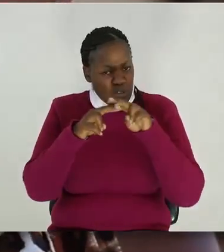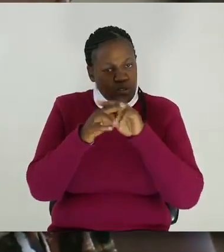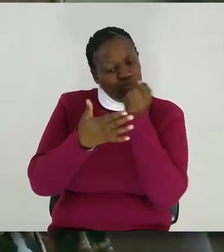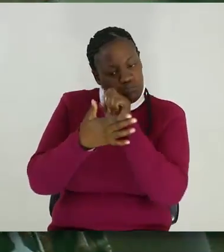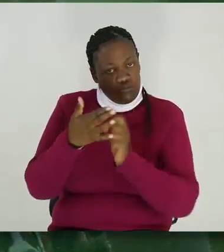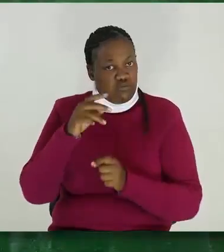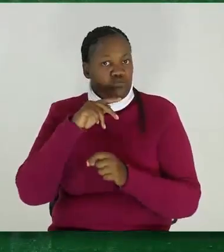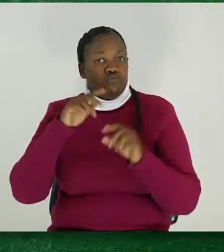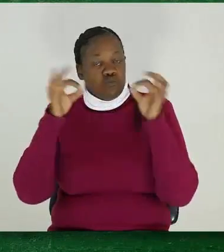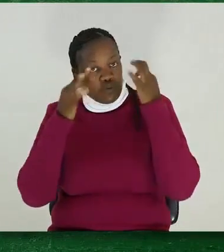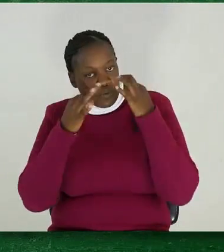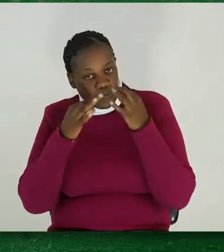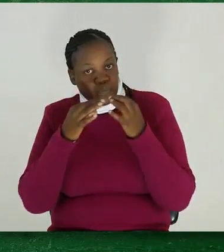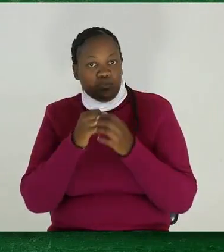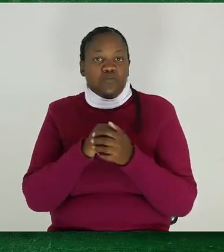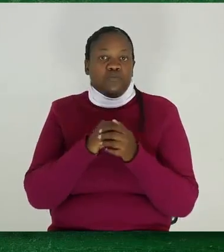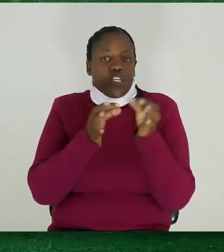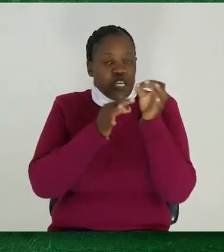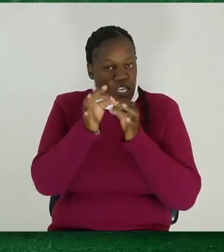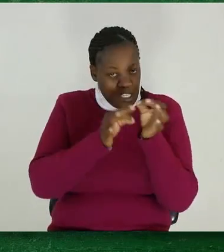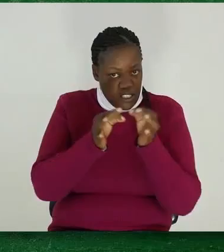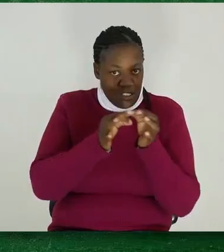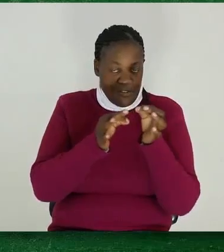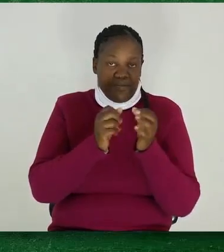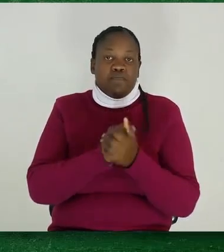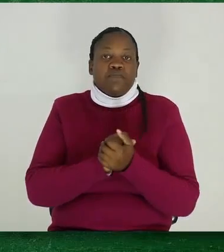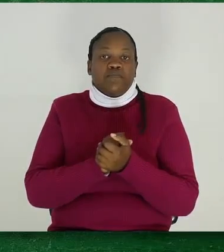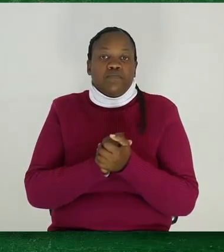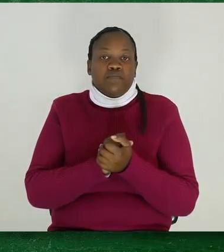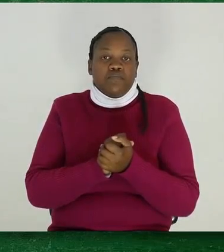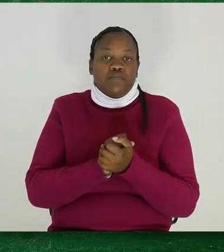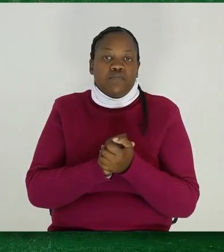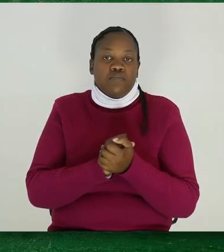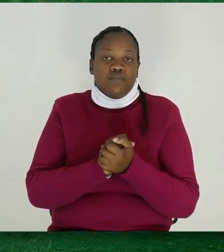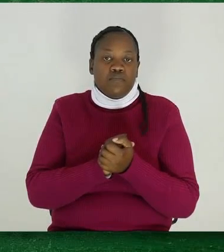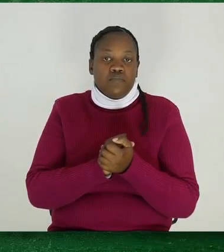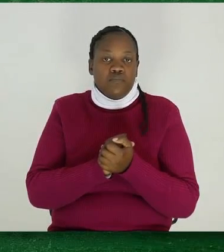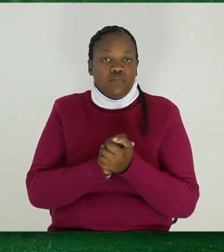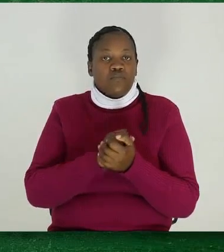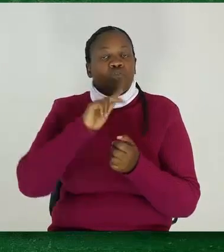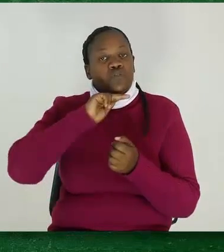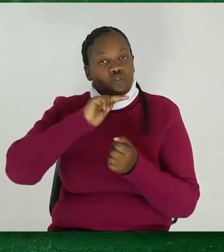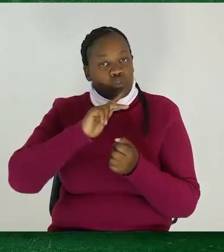I'll explain. The types of poetry and verses we get, ballads, lyrics,